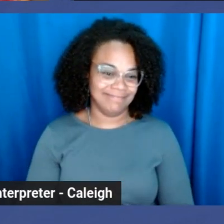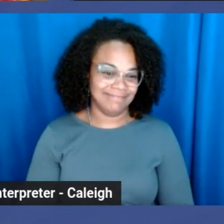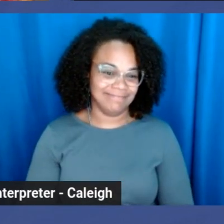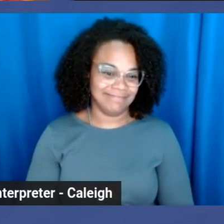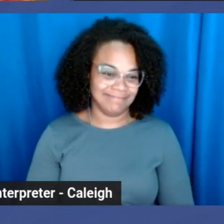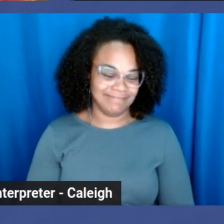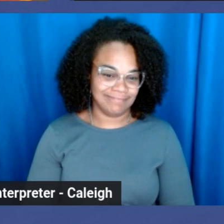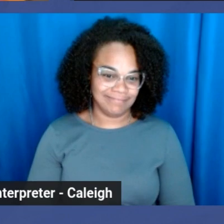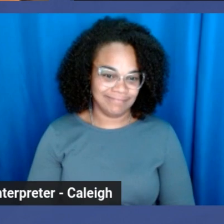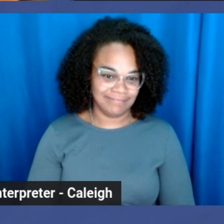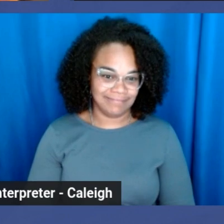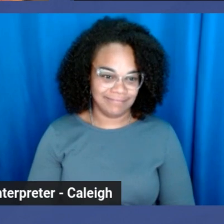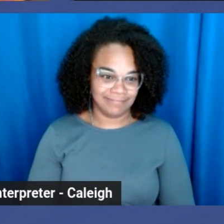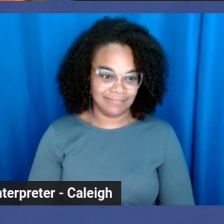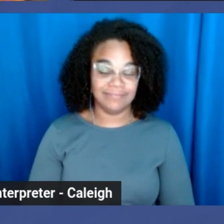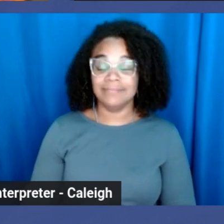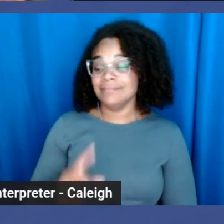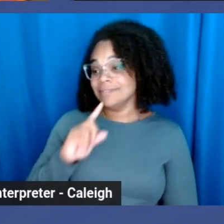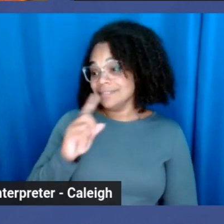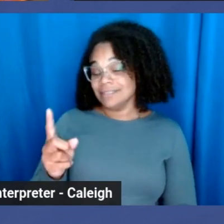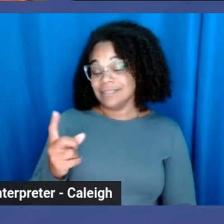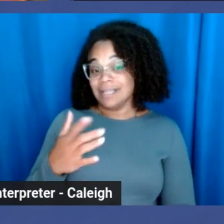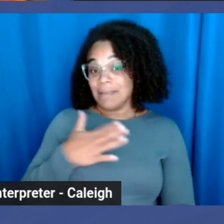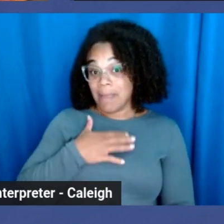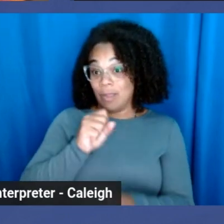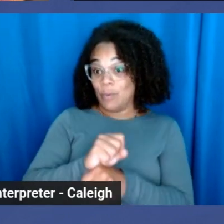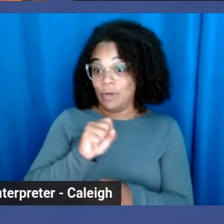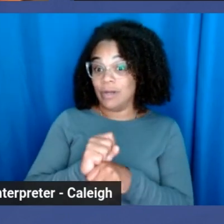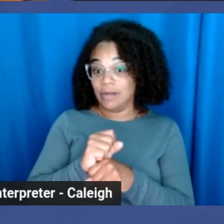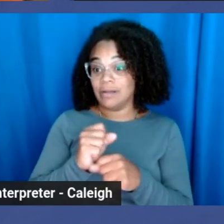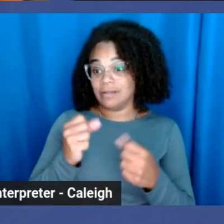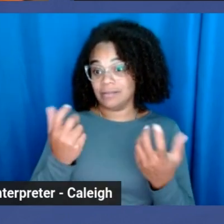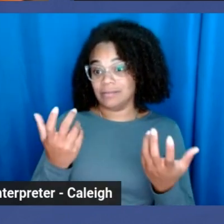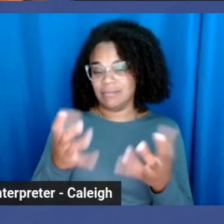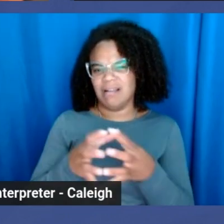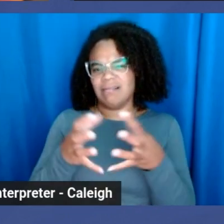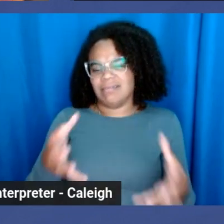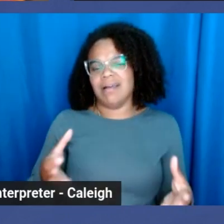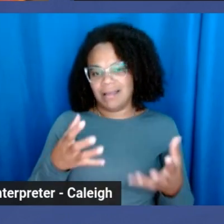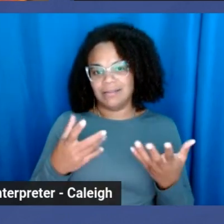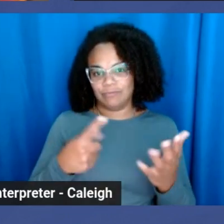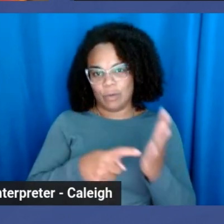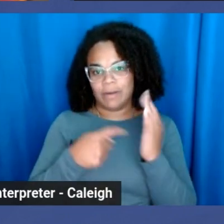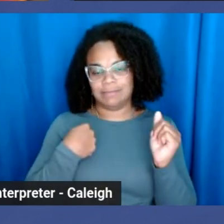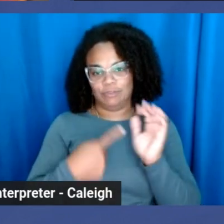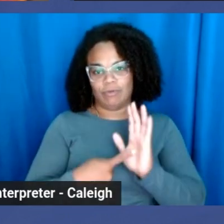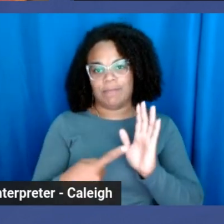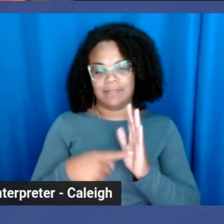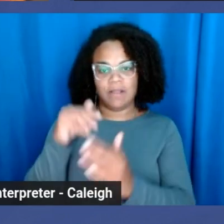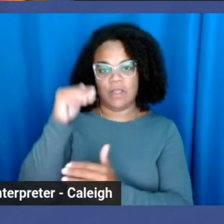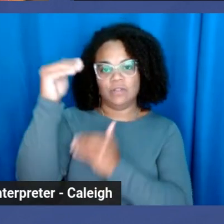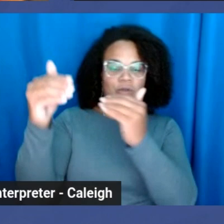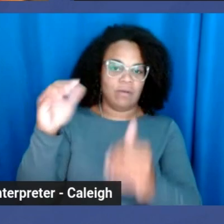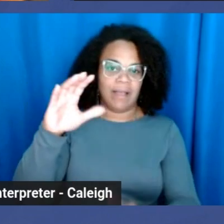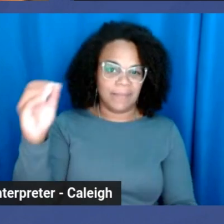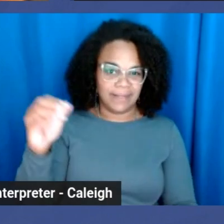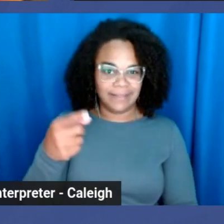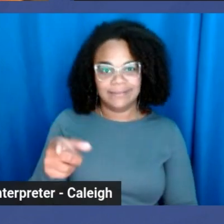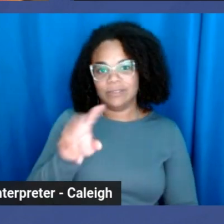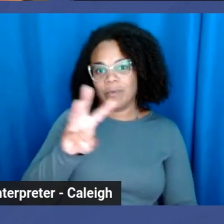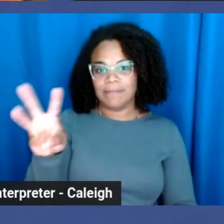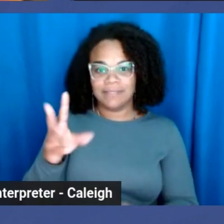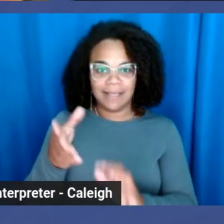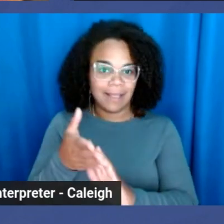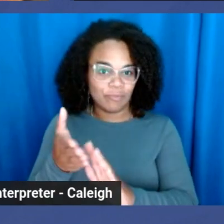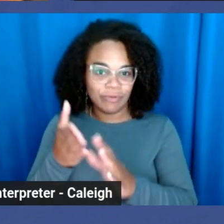Well, a lot of my work involves representing adult companies, either website operators or